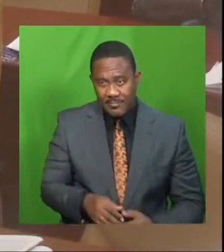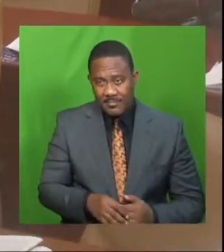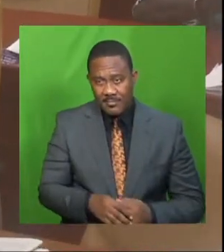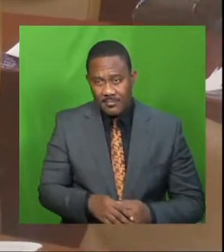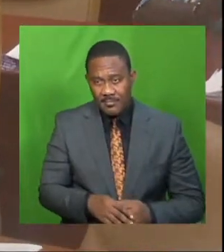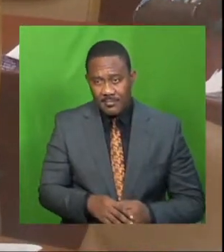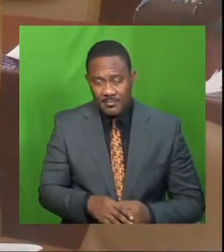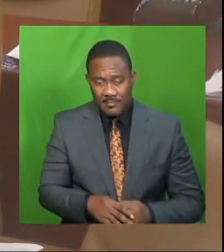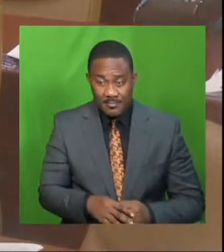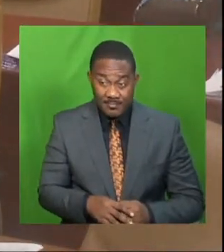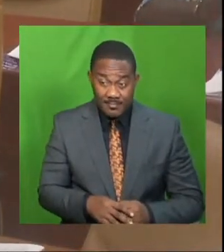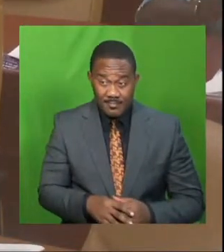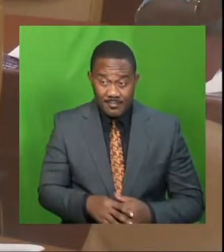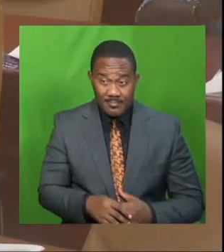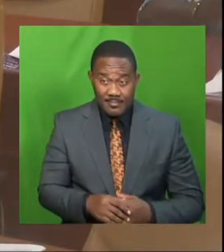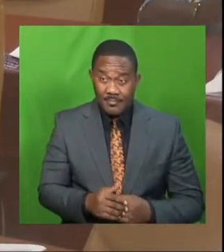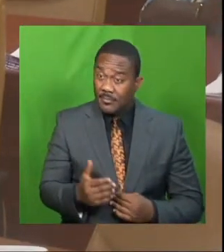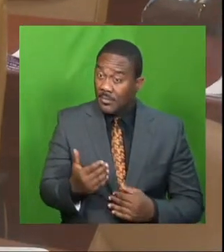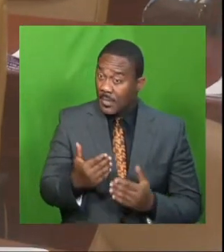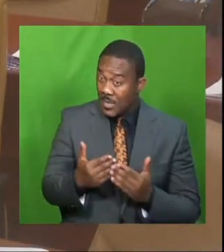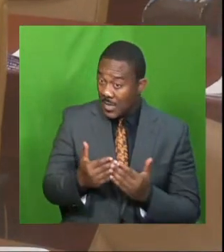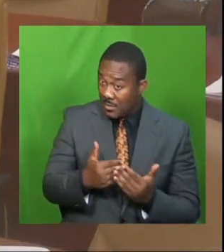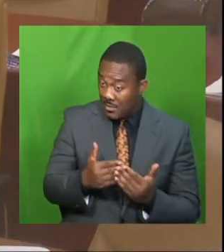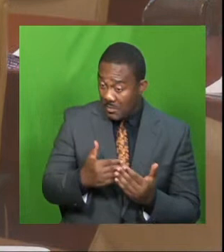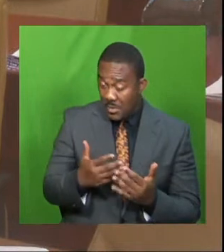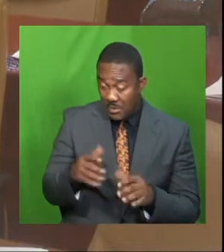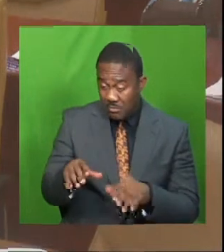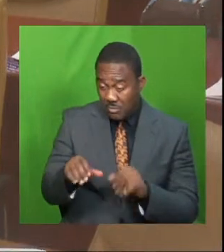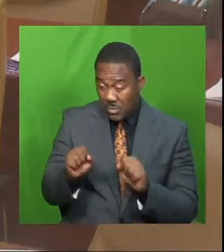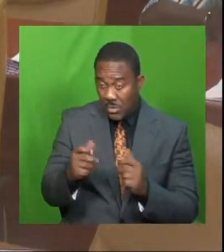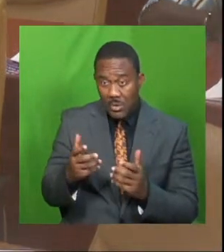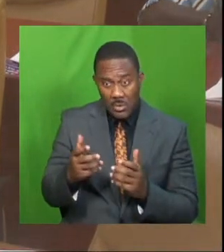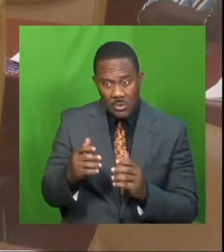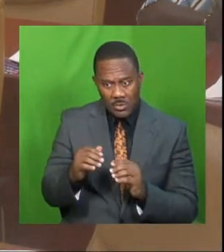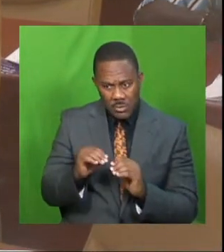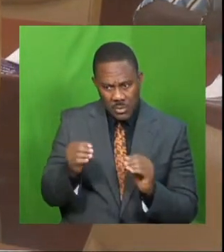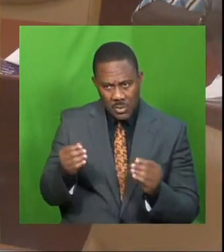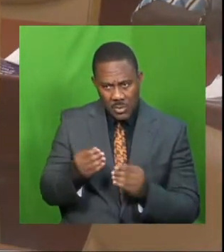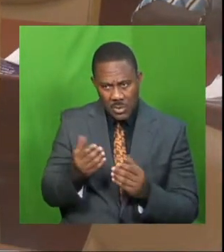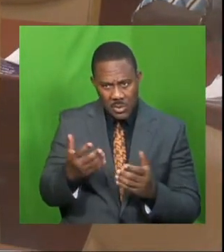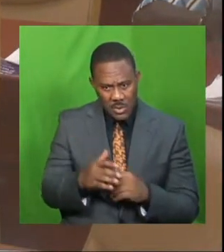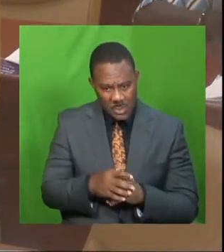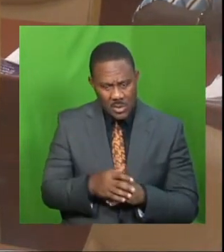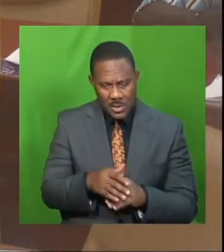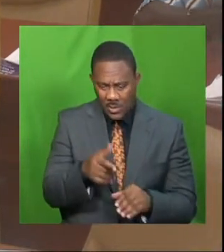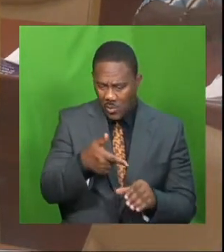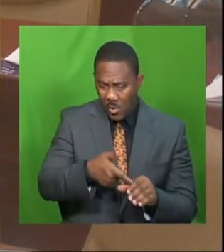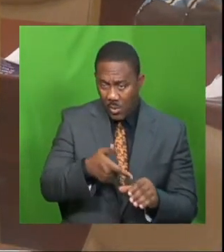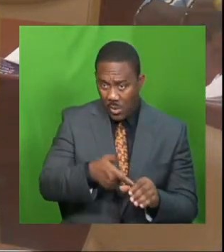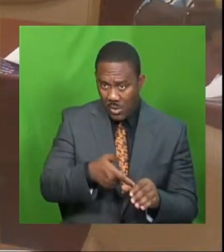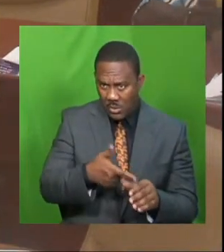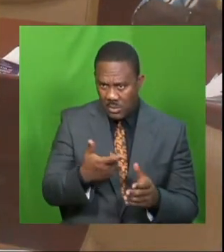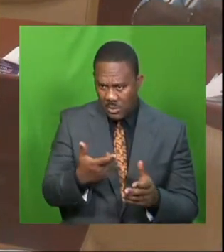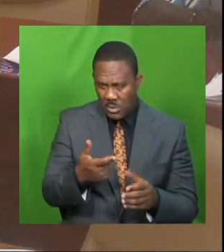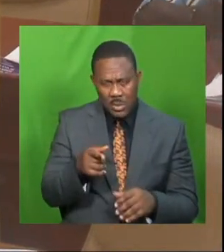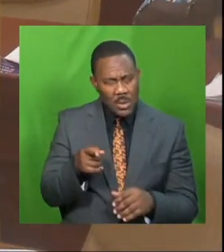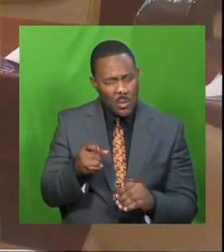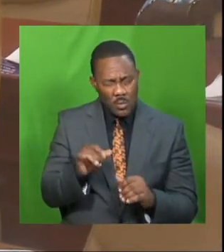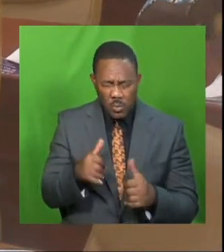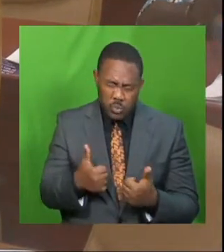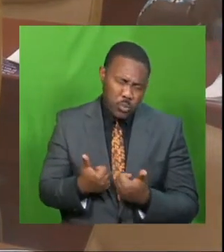prior to taking office, the distribution of permits has been a huge challenge in the